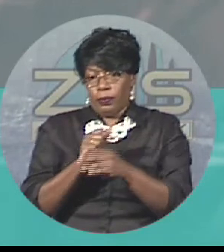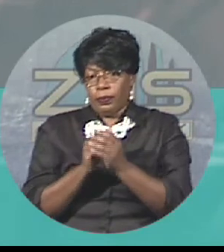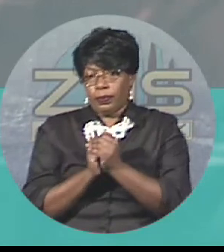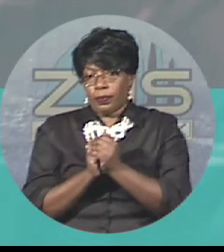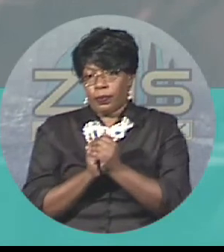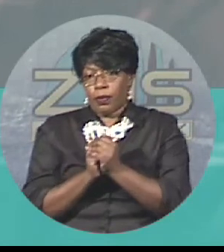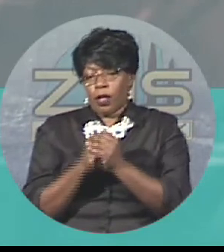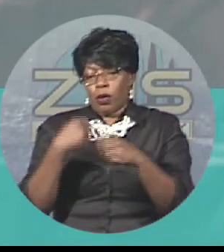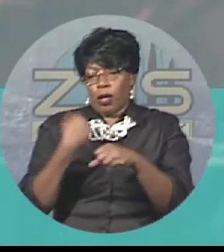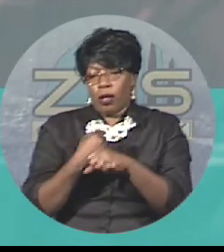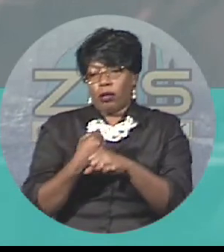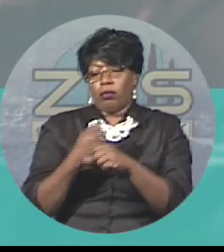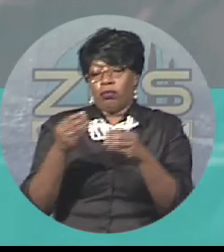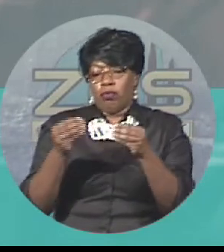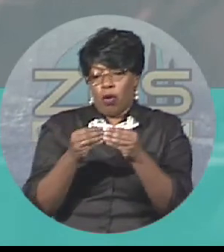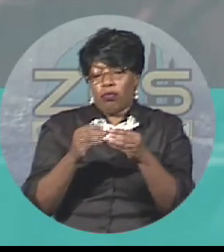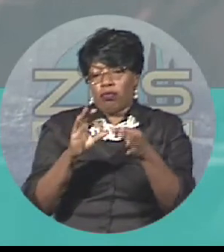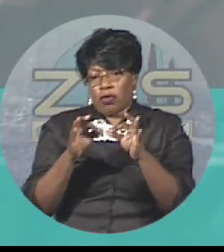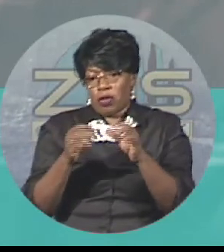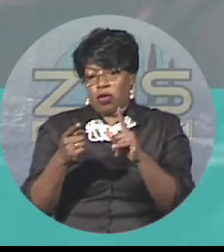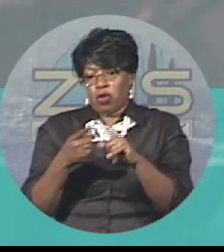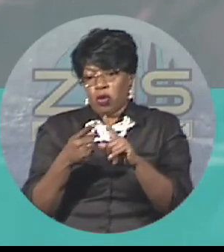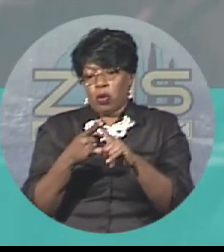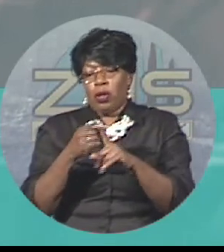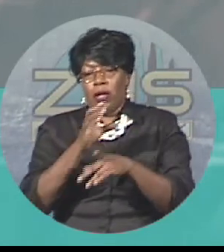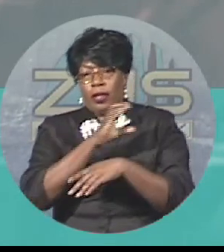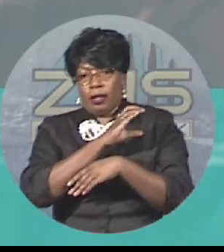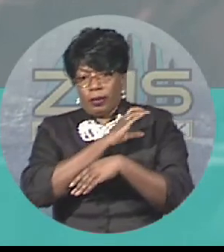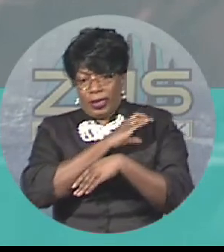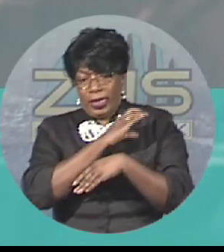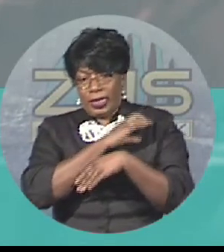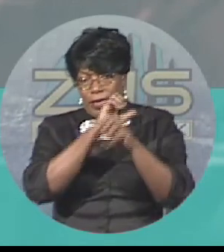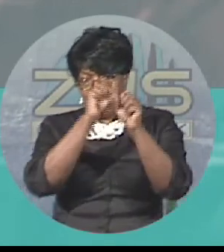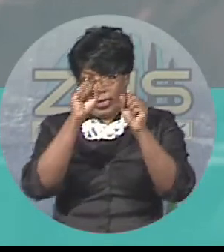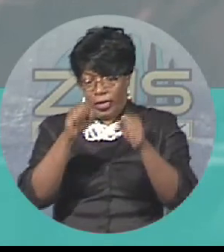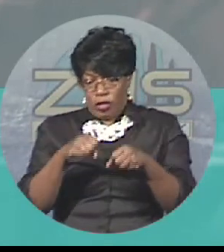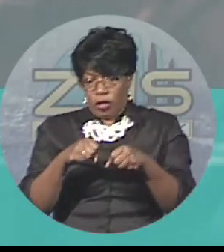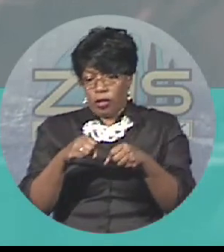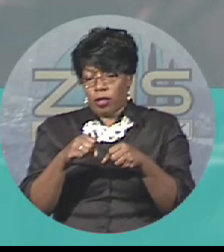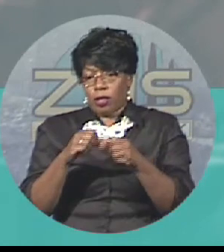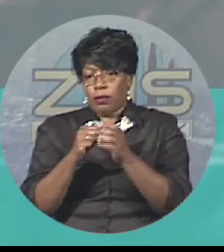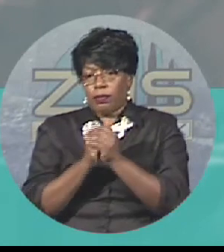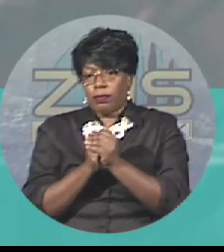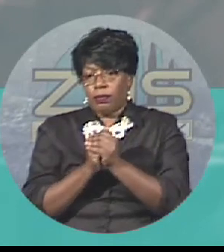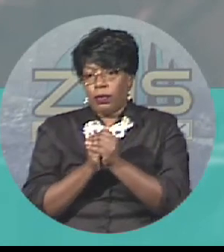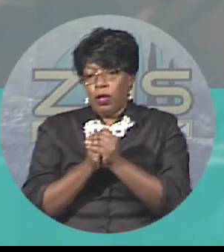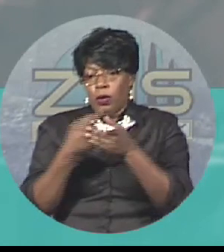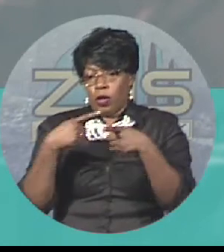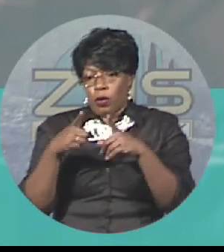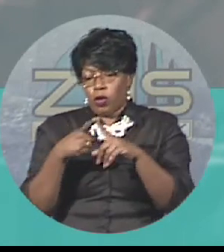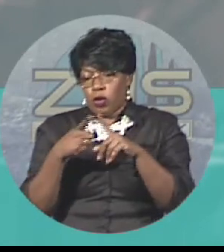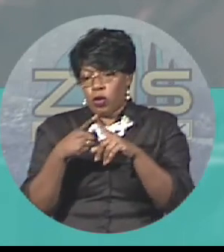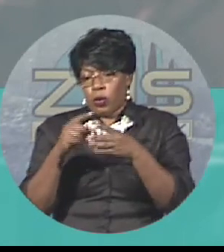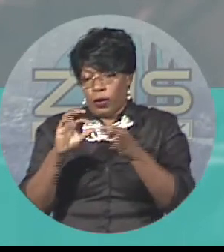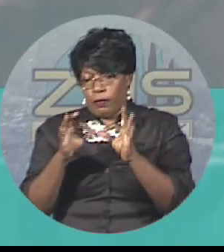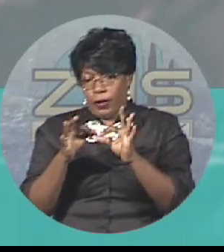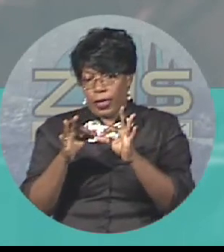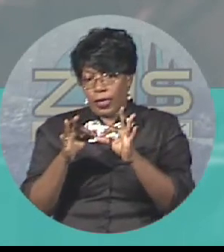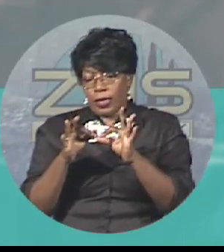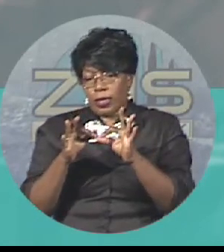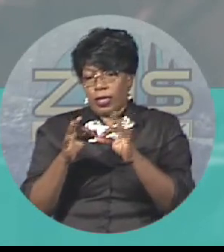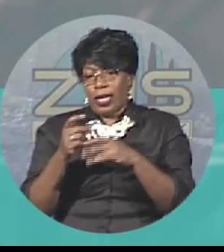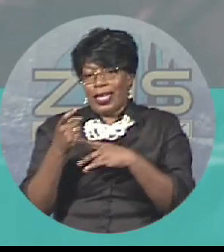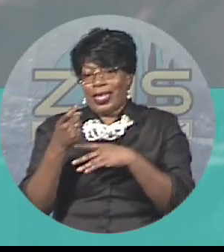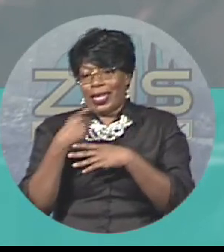to make necessary repairs to our police station. We are going to repair the